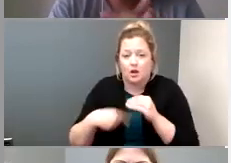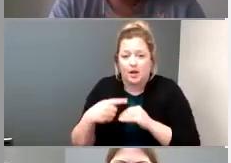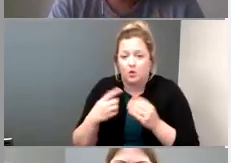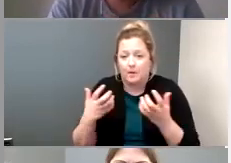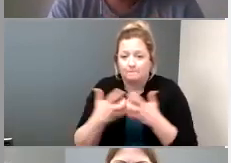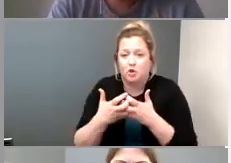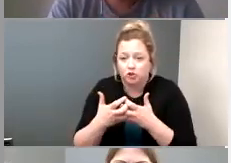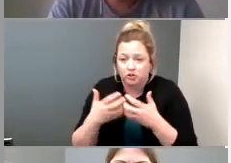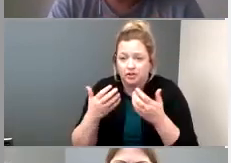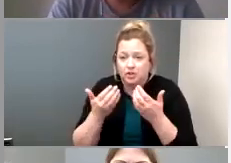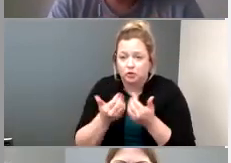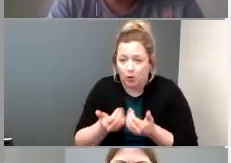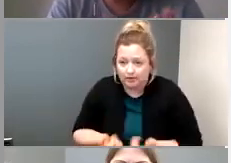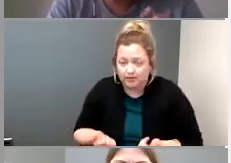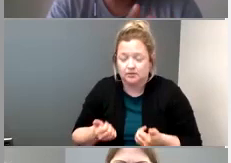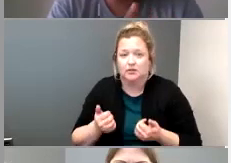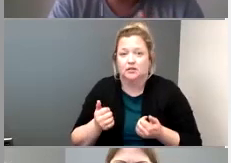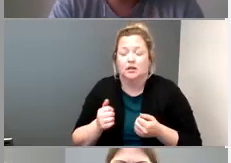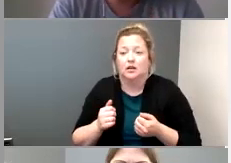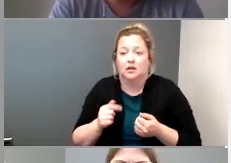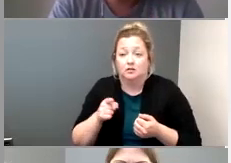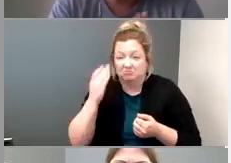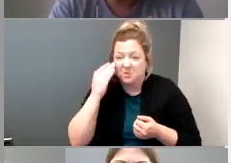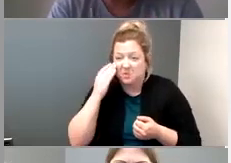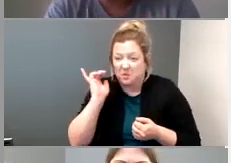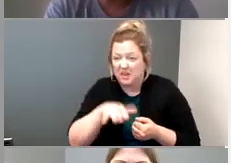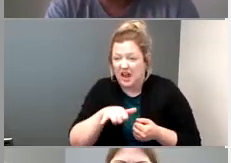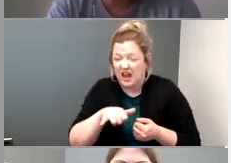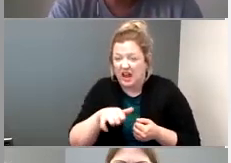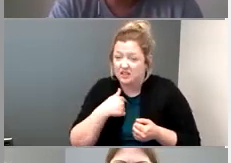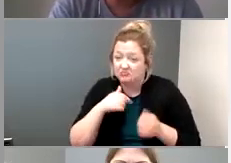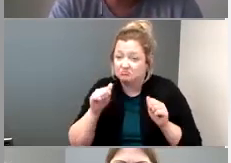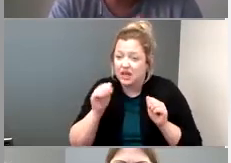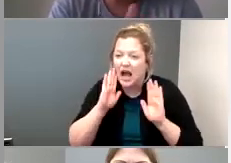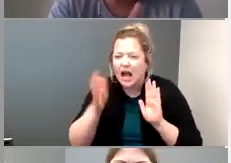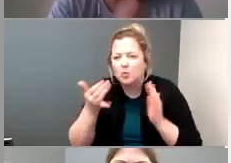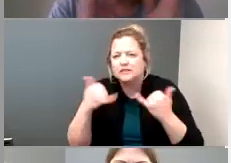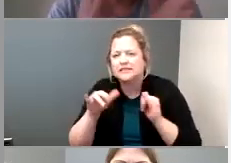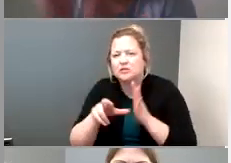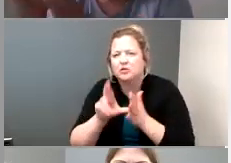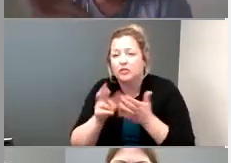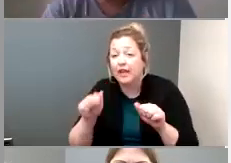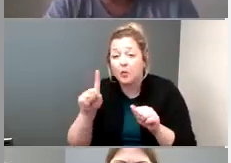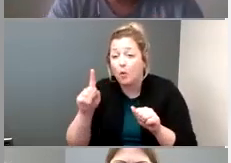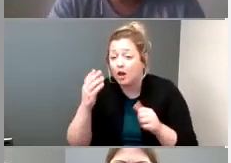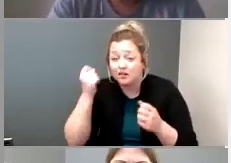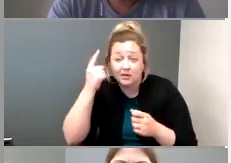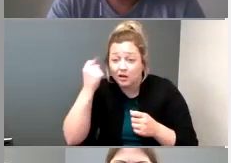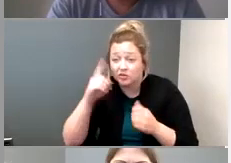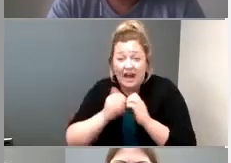is. I will still review it, but is there anyone who does not know how merge sort works?